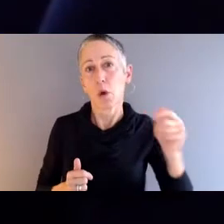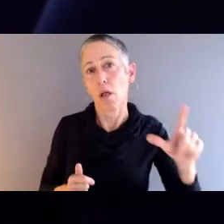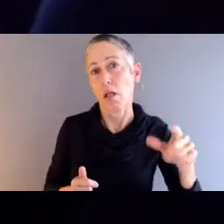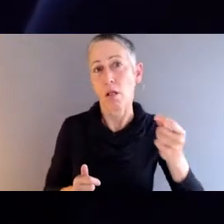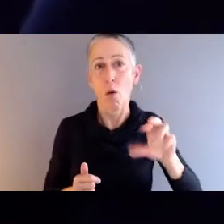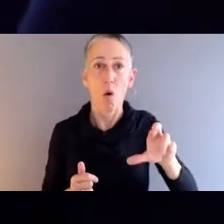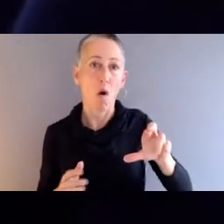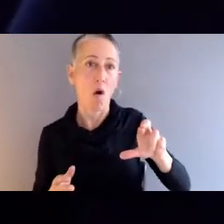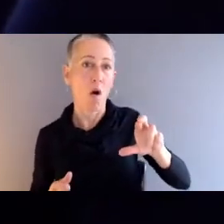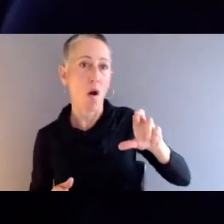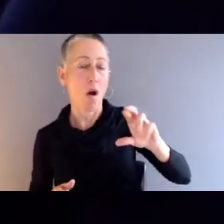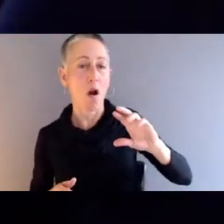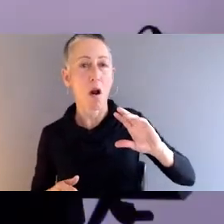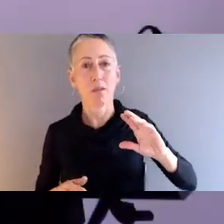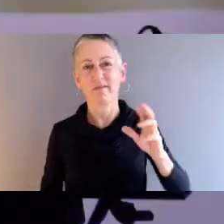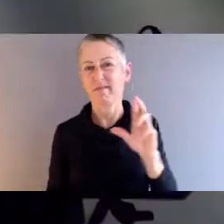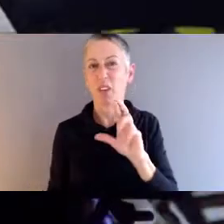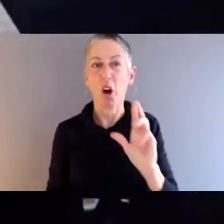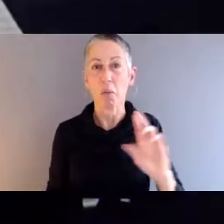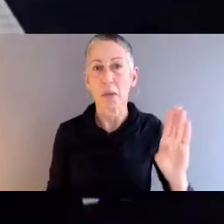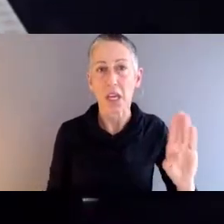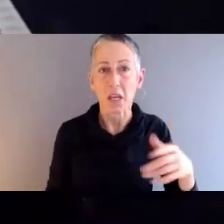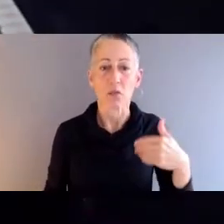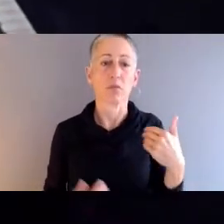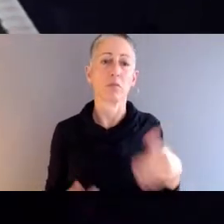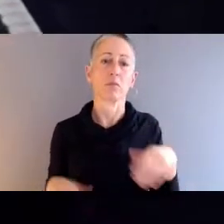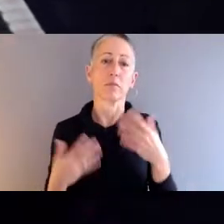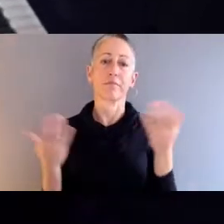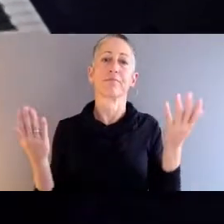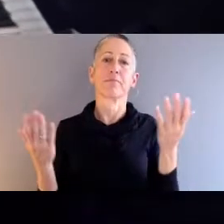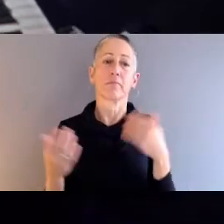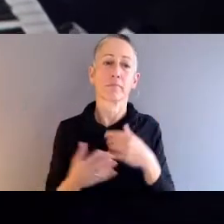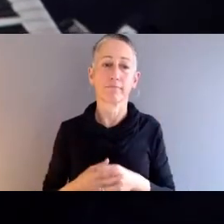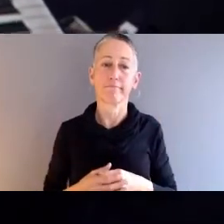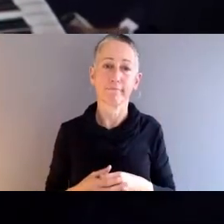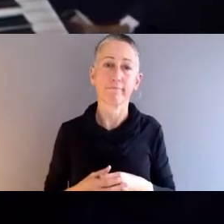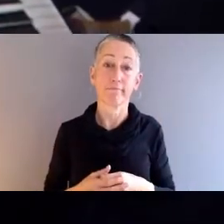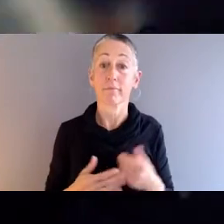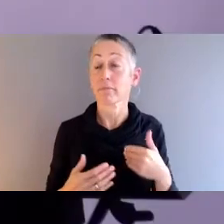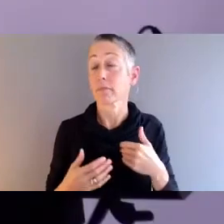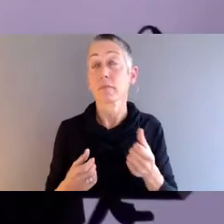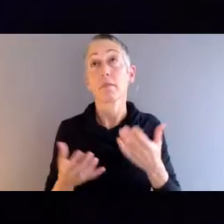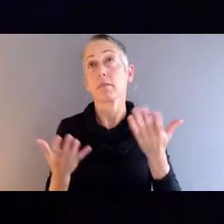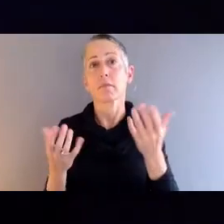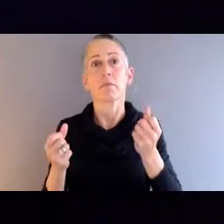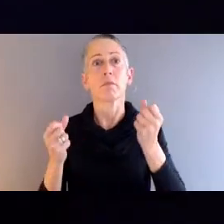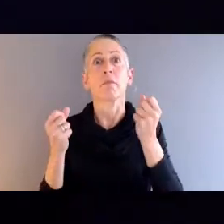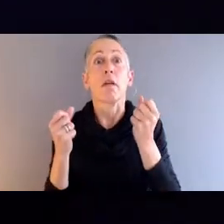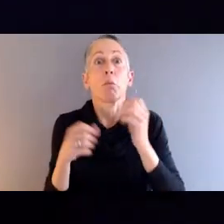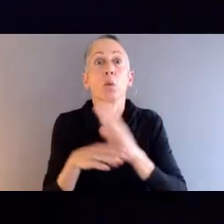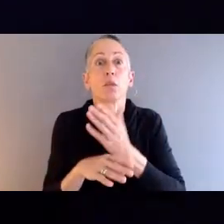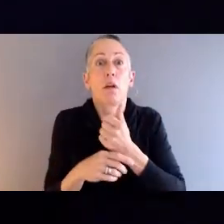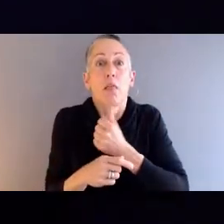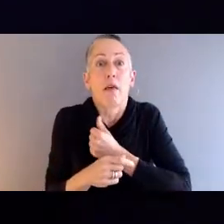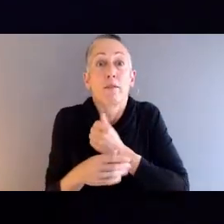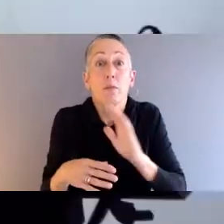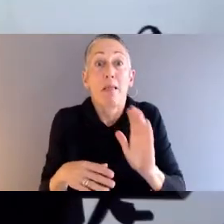also a tremendous amount of other music that I love to play. You know, you give